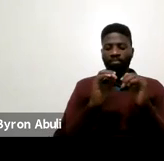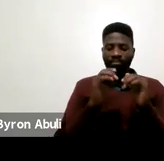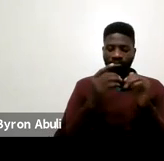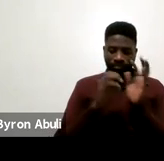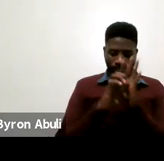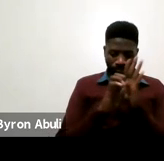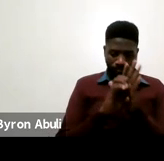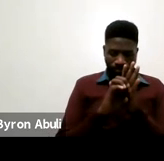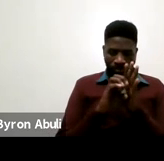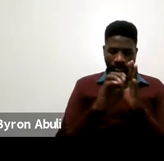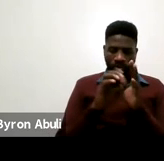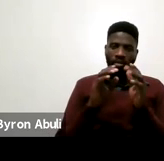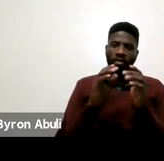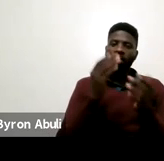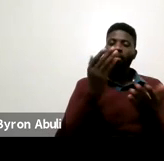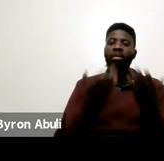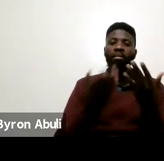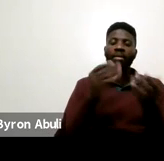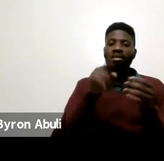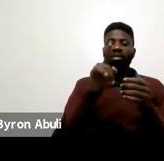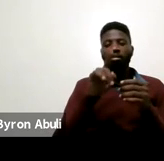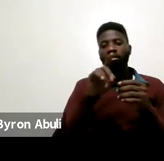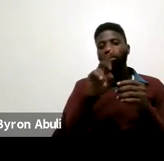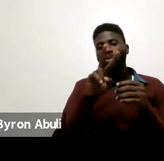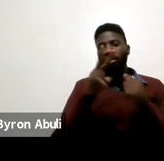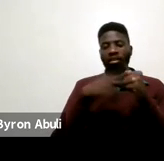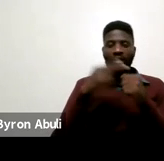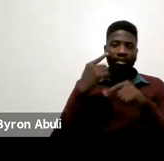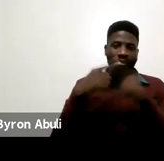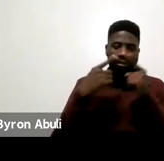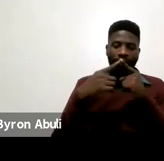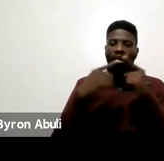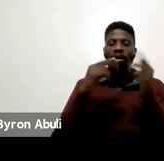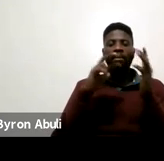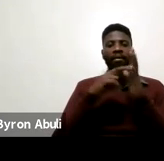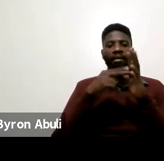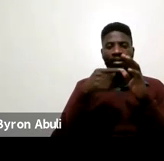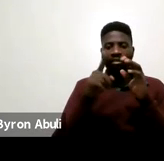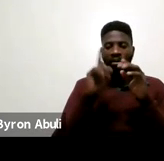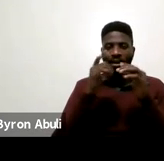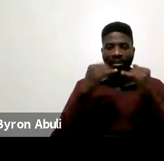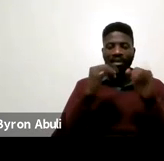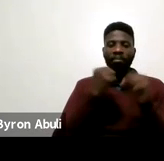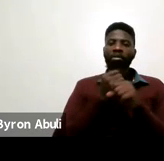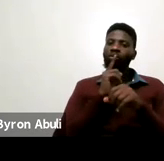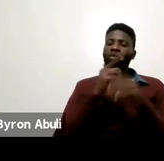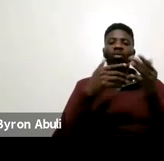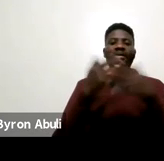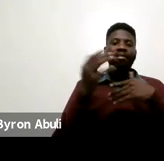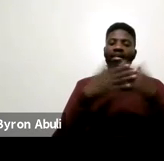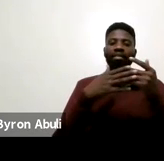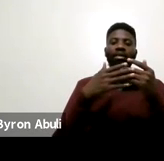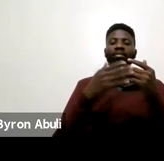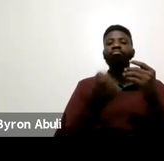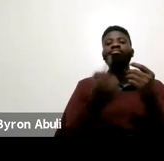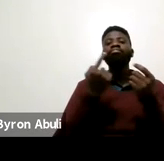if it's the library by 27 years, then it's basically trying to ensure that whatever comes your way during